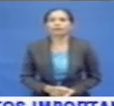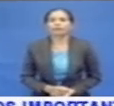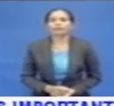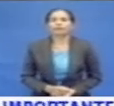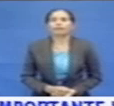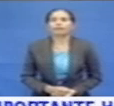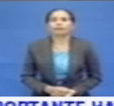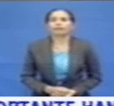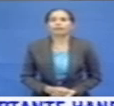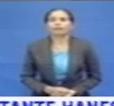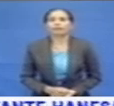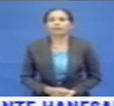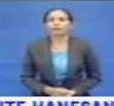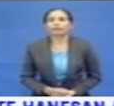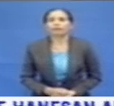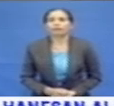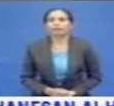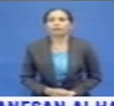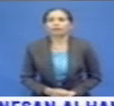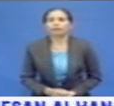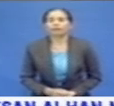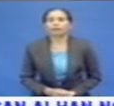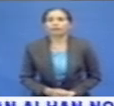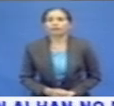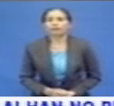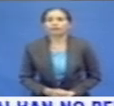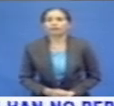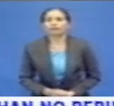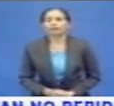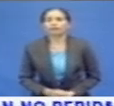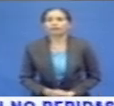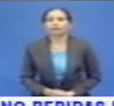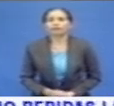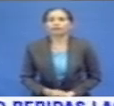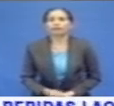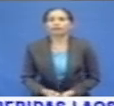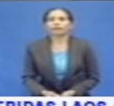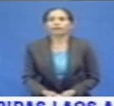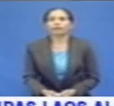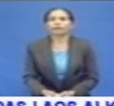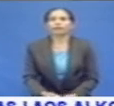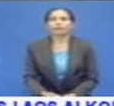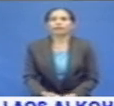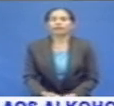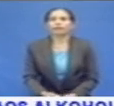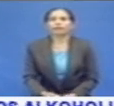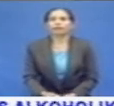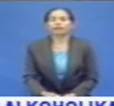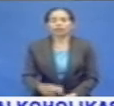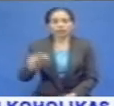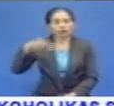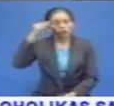Prime Minister what China has done towards helping Timor-Leste fighting